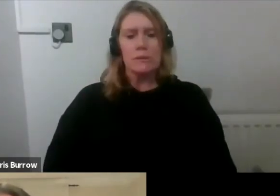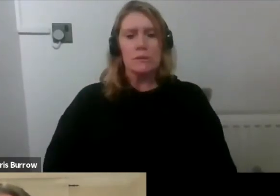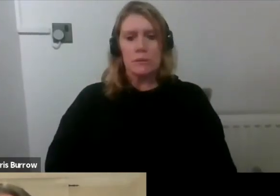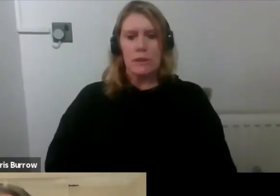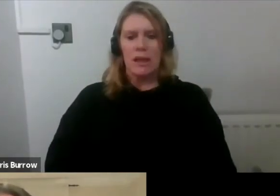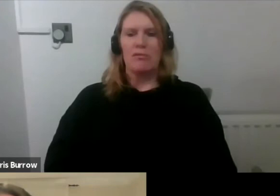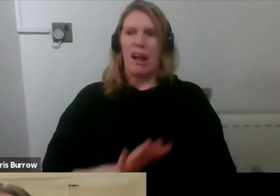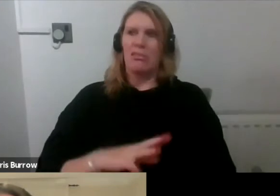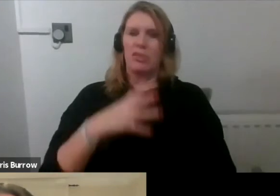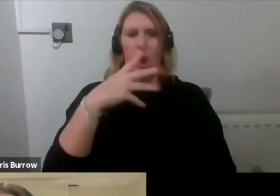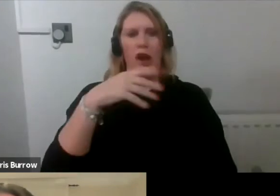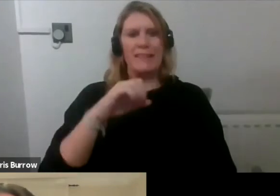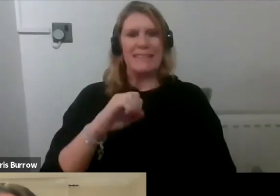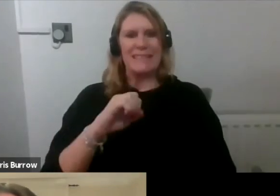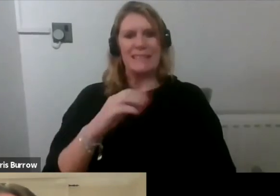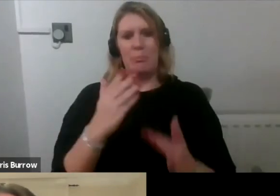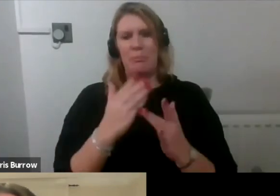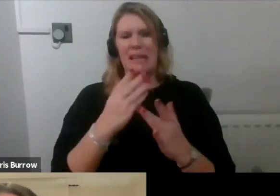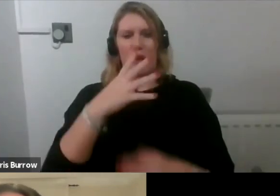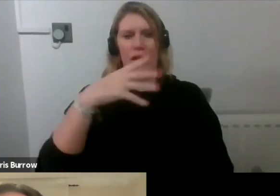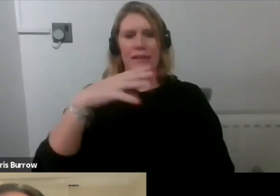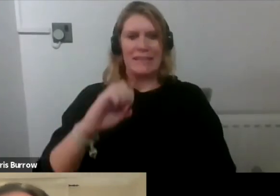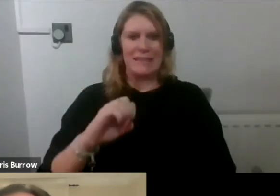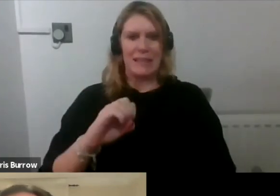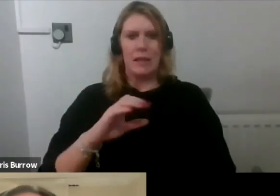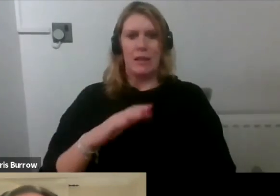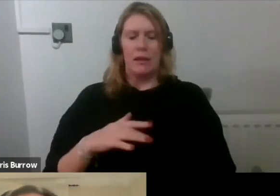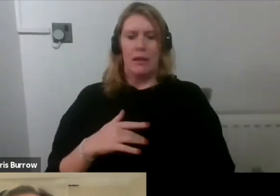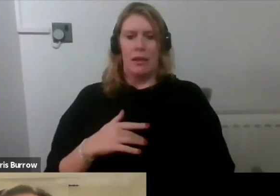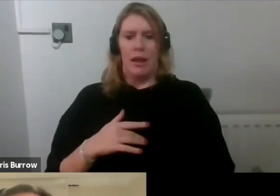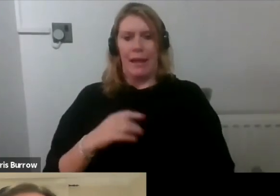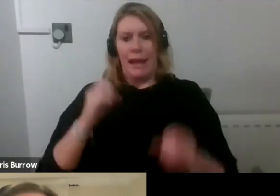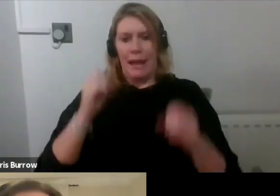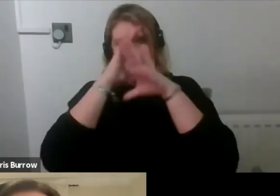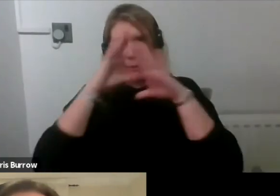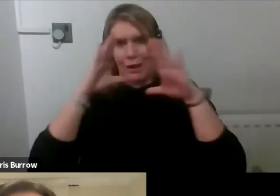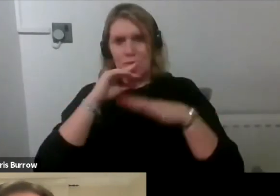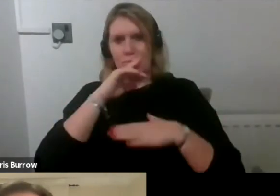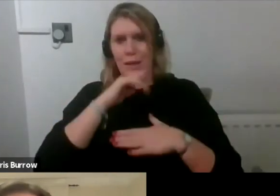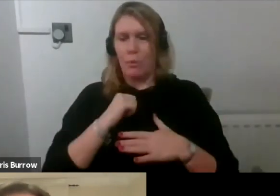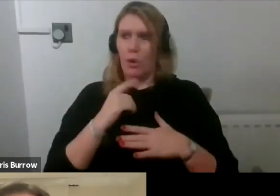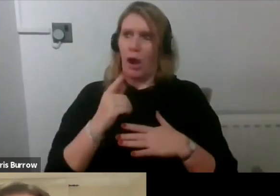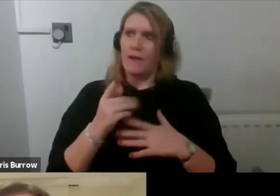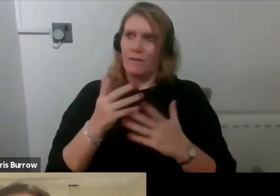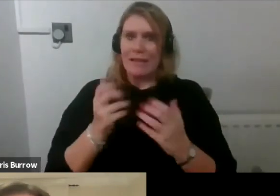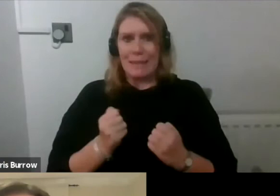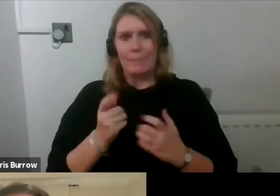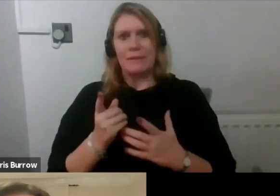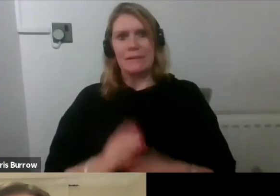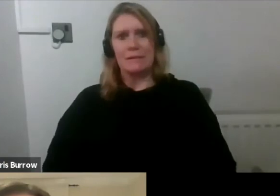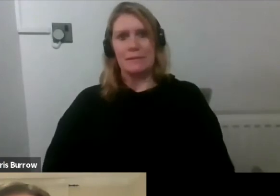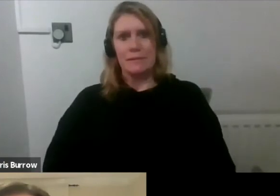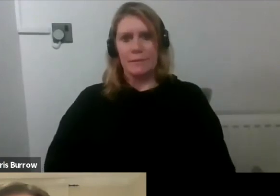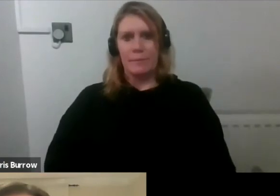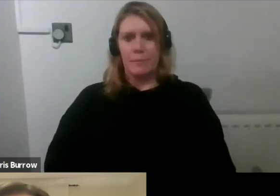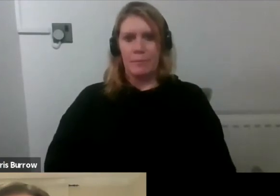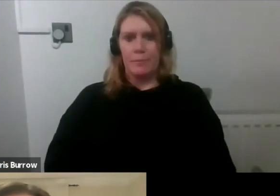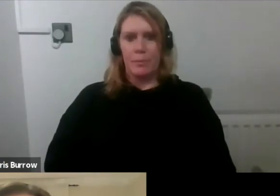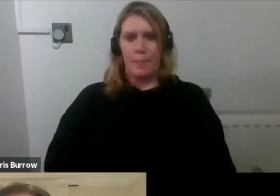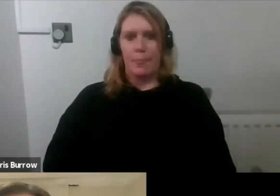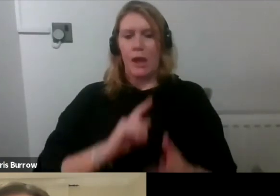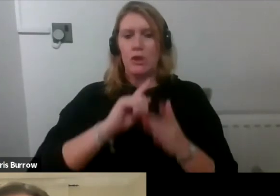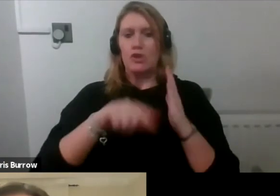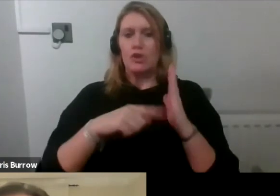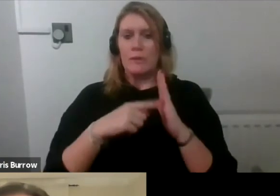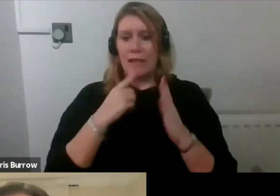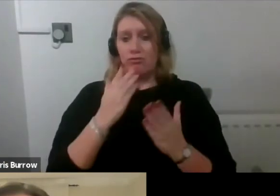mid-90s, early 90s and stuff. So people cottoned onto it. I can imagine people running with it and it becoming a bit of a cult thing. Yeah, I should ask you now,